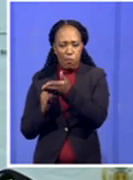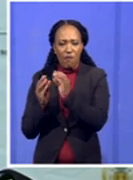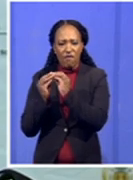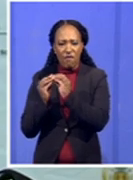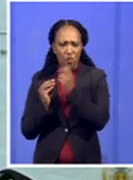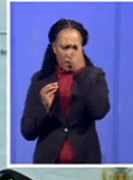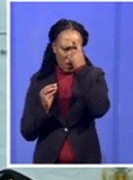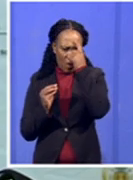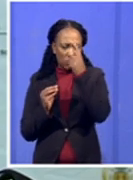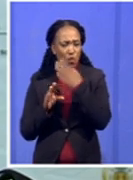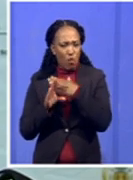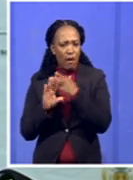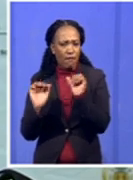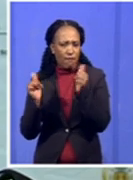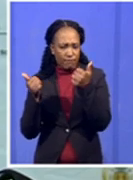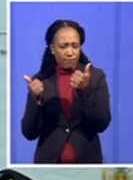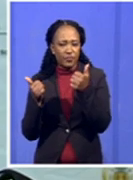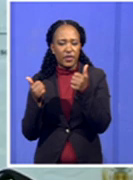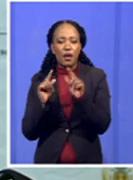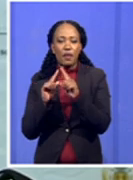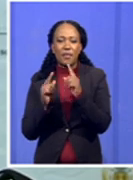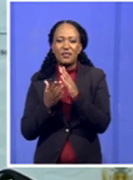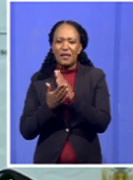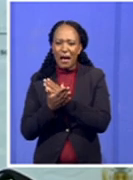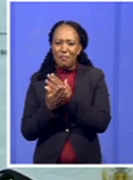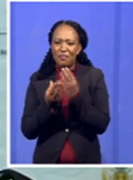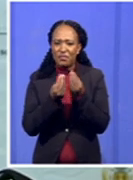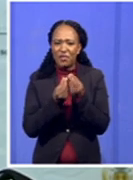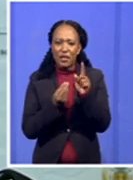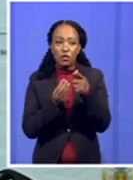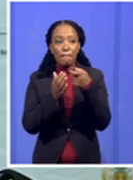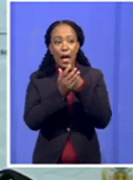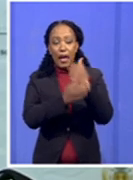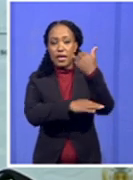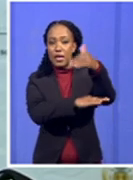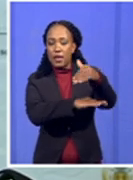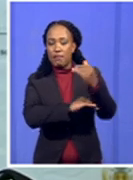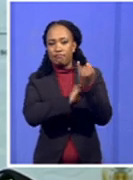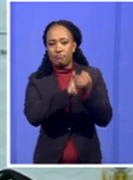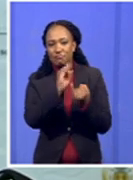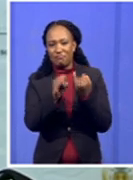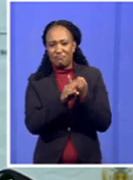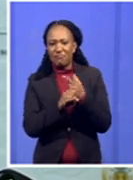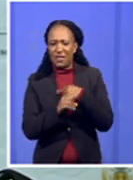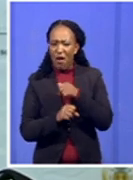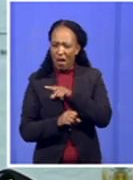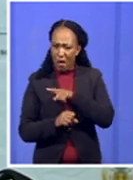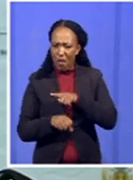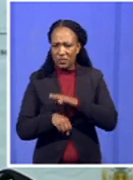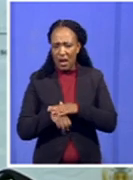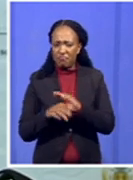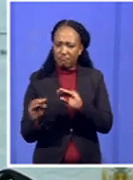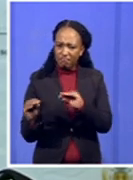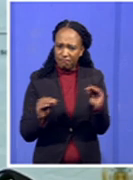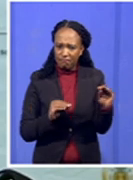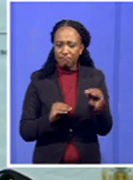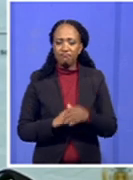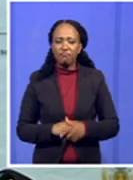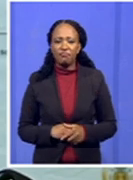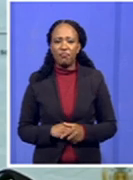would be working, but because some of the parts had to be imported, that has taken some time. Some of the